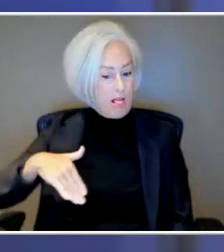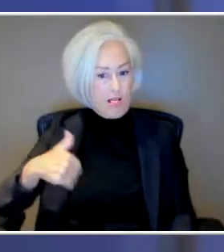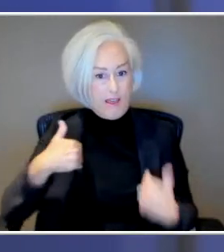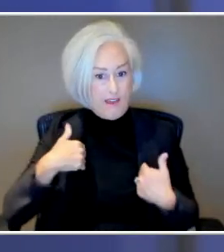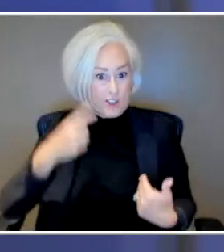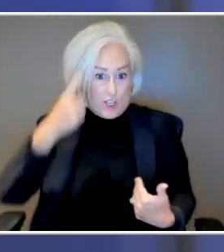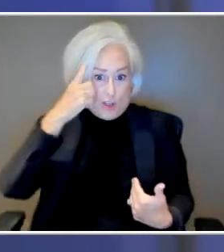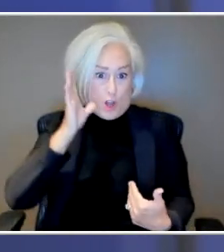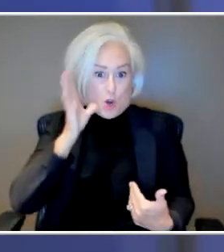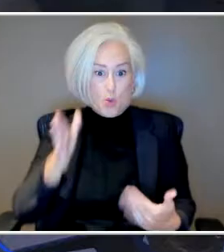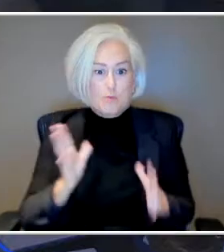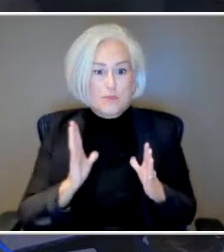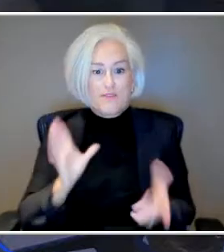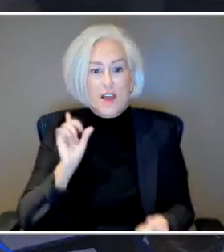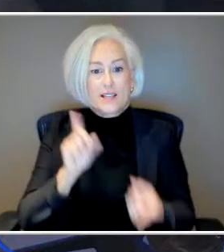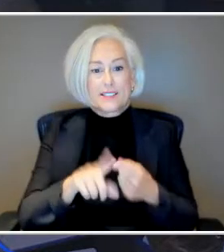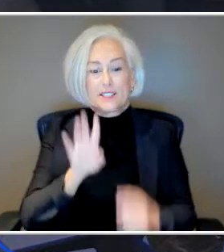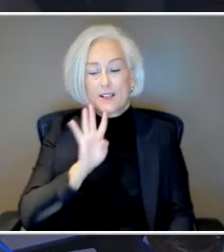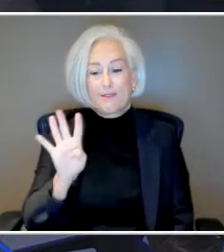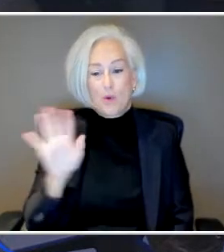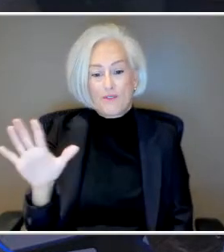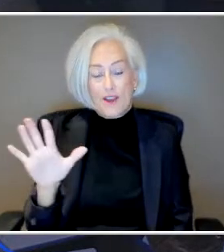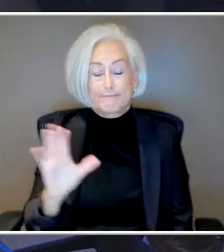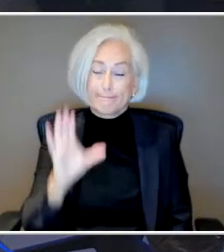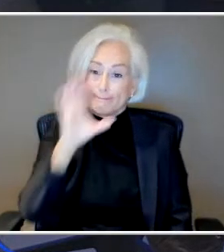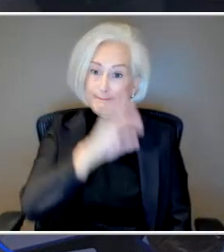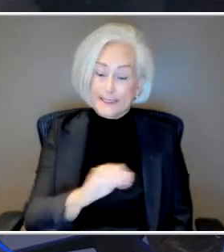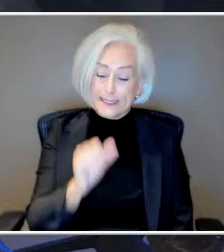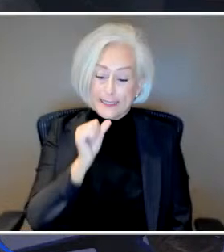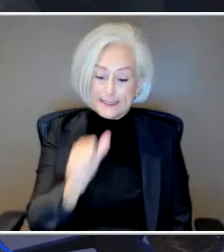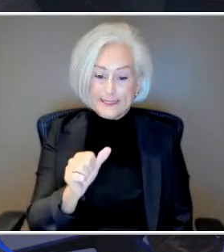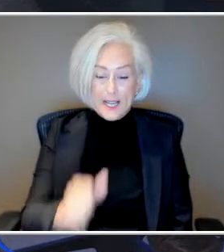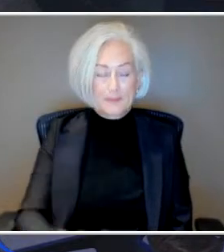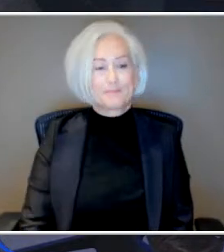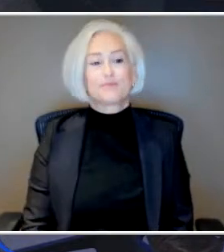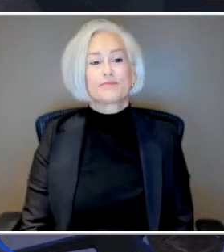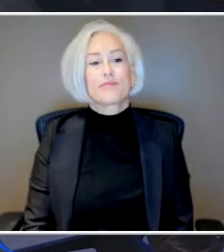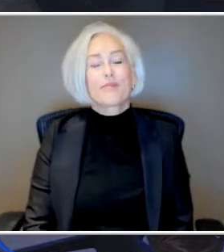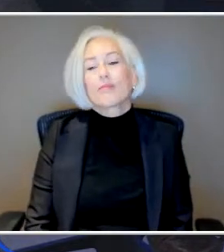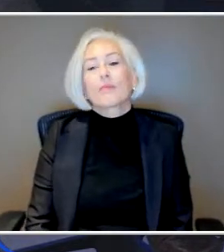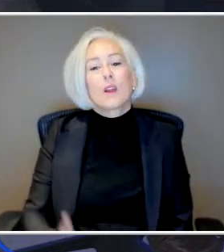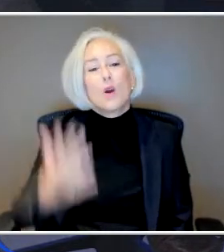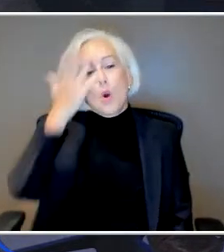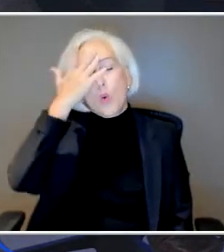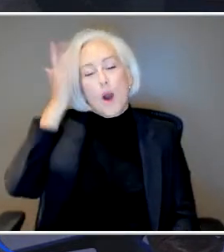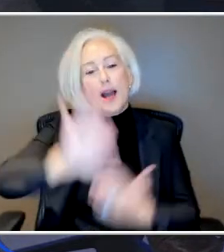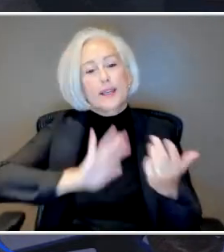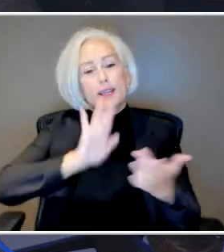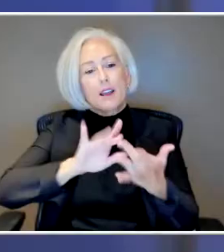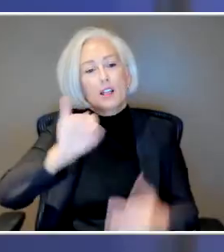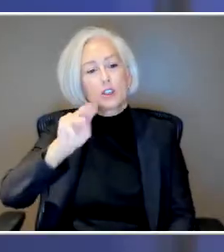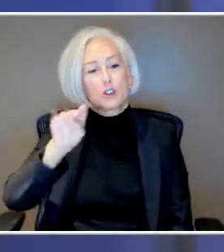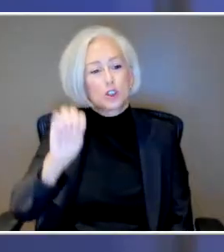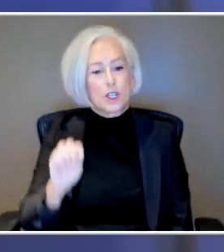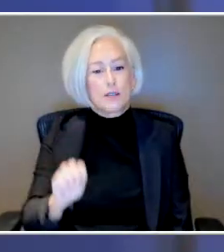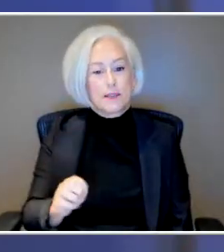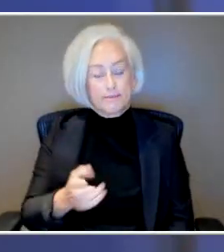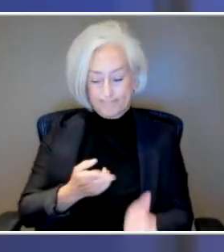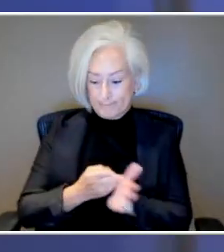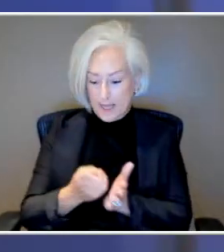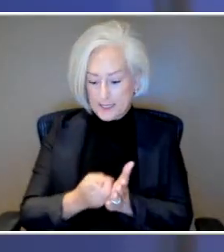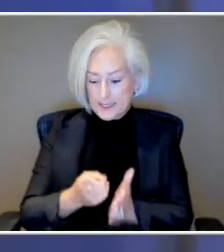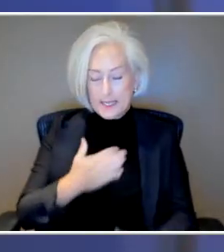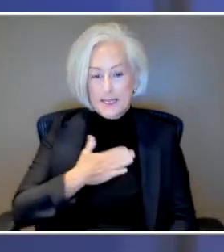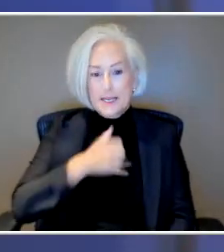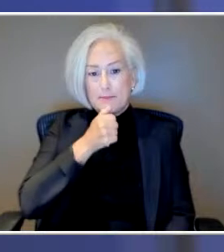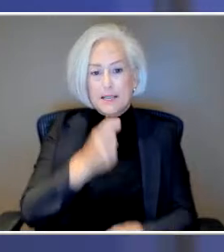Apparently not. Apparently not. Okay, so what made you reach out to Jamie? Honestly, my sister was like, "Why don't you reach out